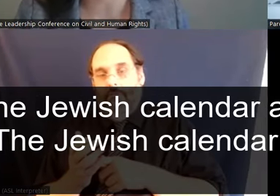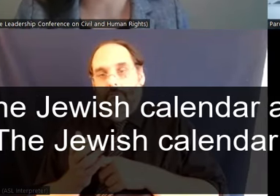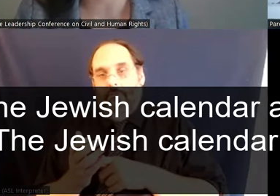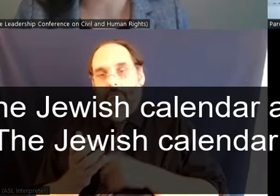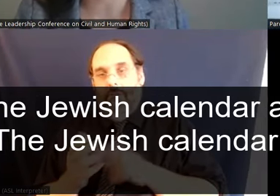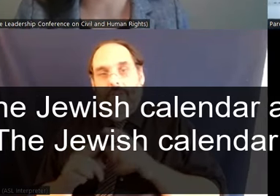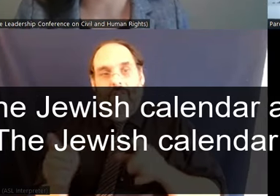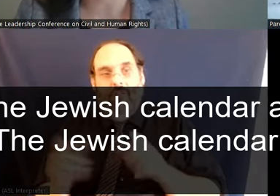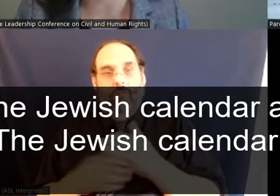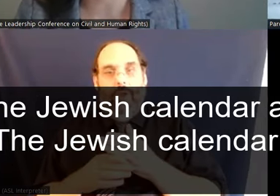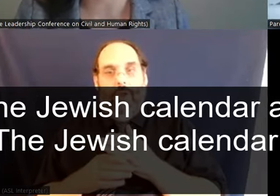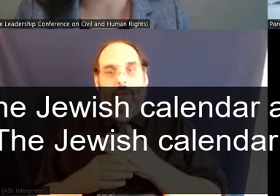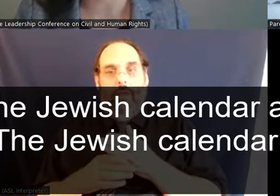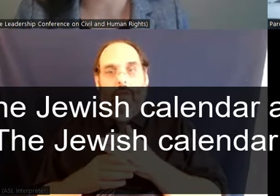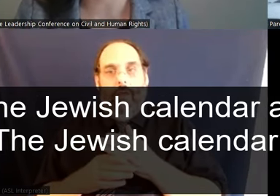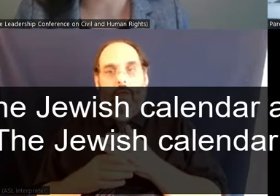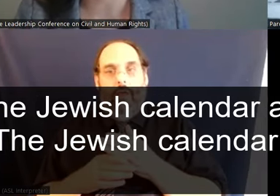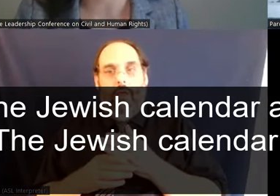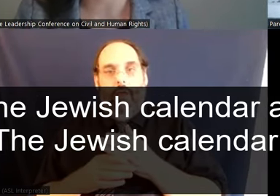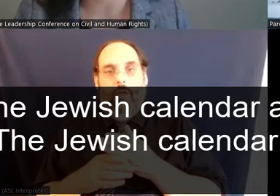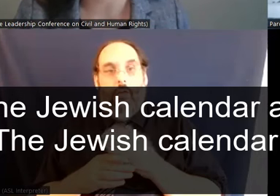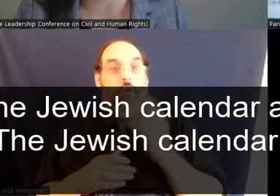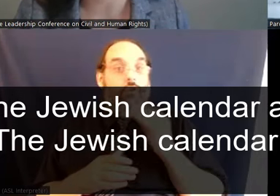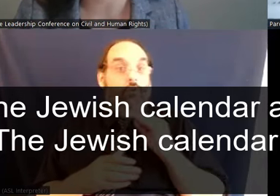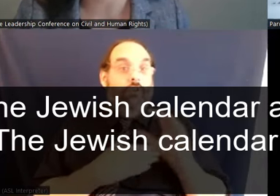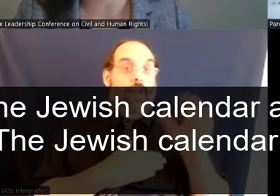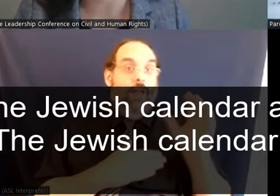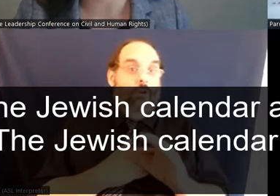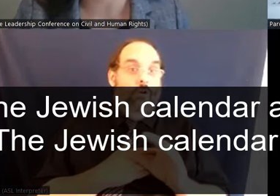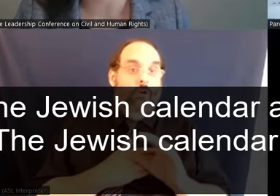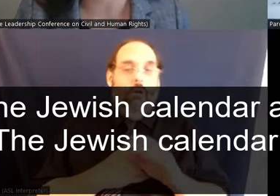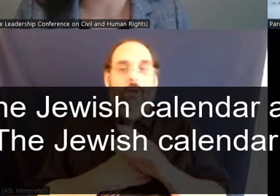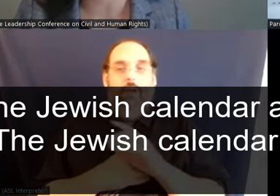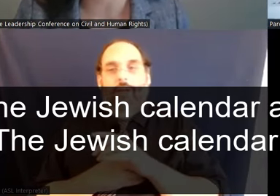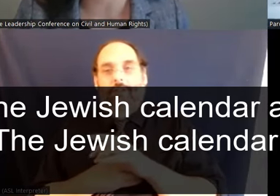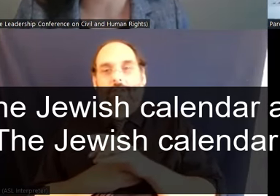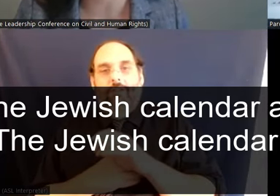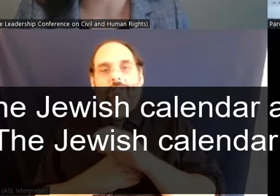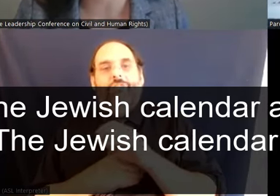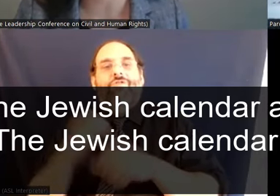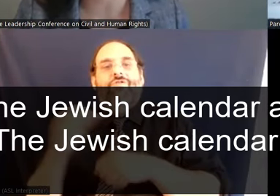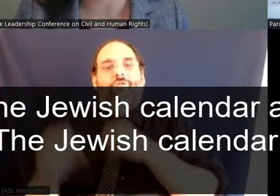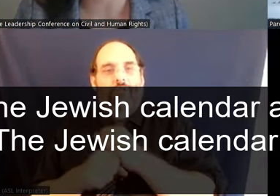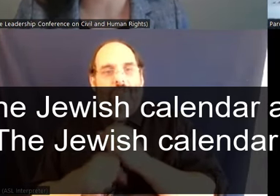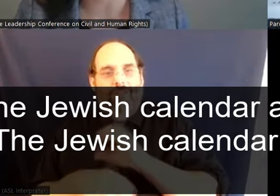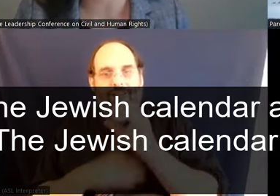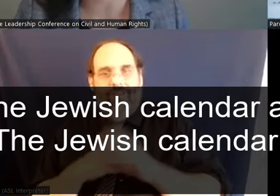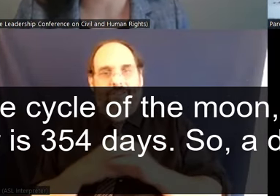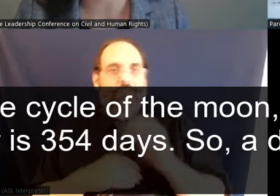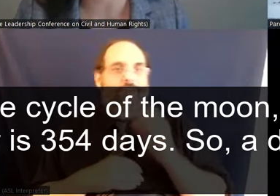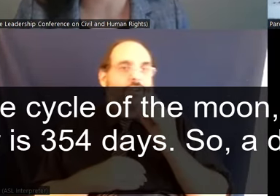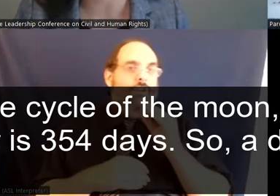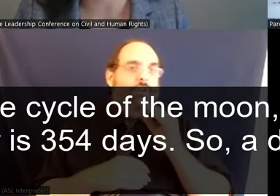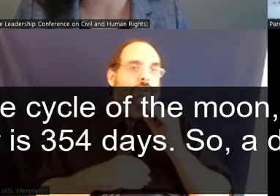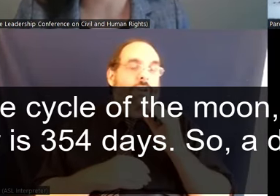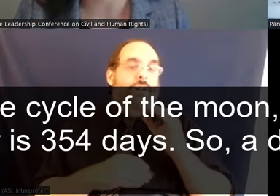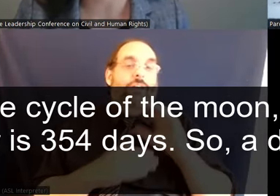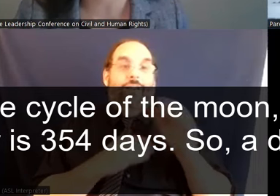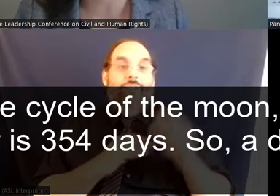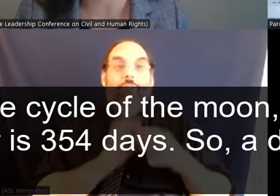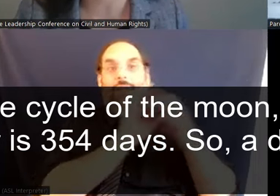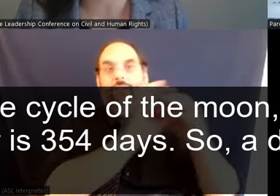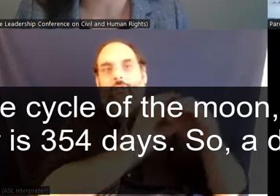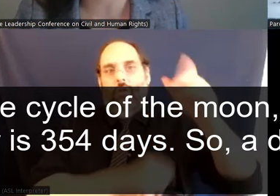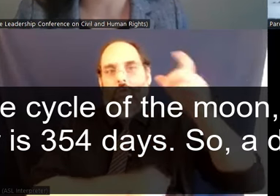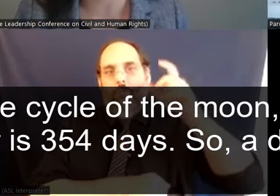difference between the Jewish calendar and the solar calendar. The Jewish calendar is a lunar calendar based on the cycle of the